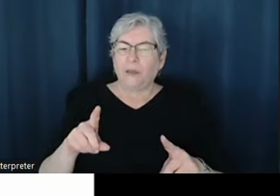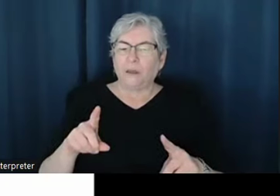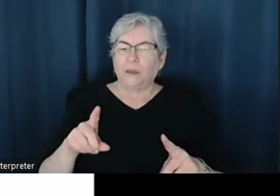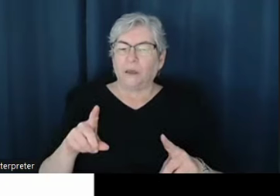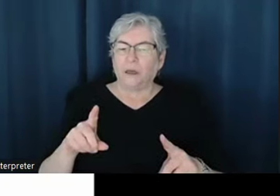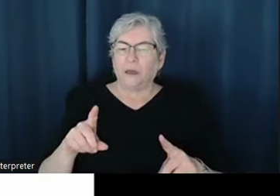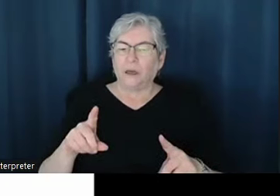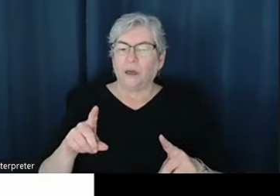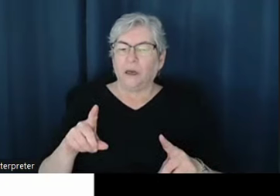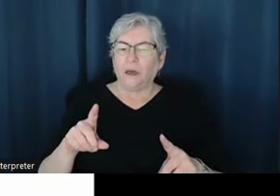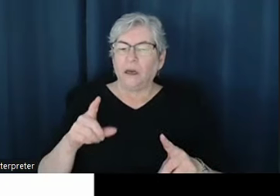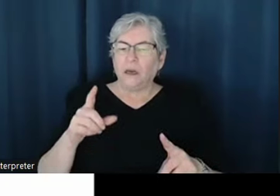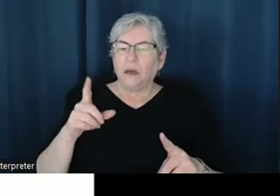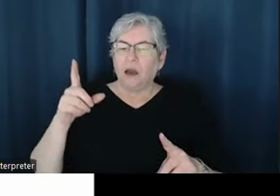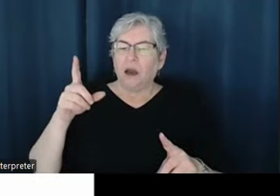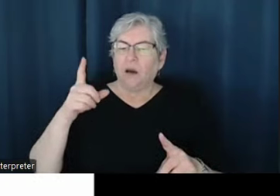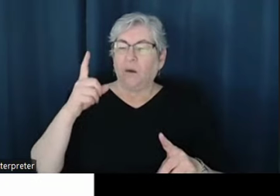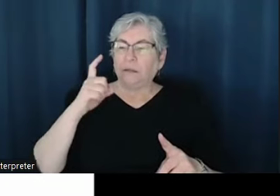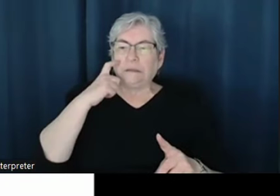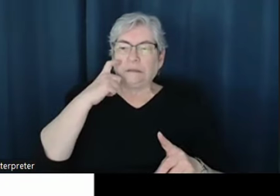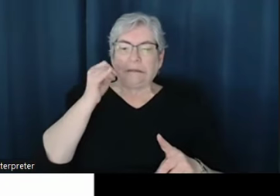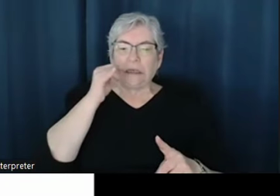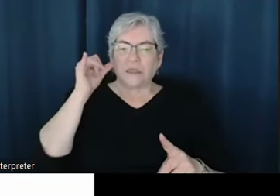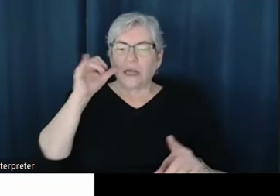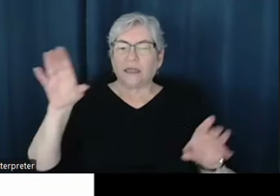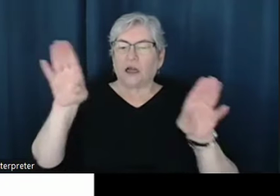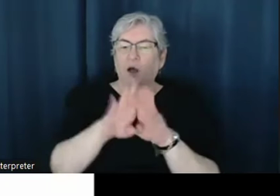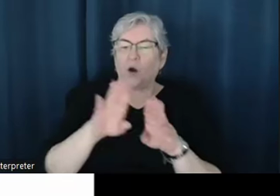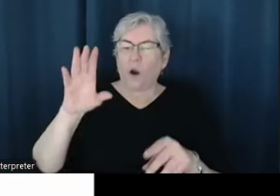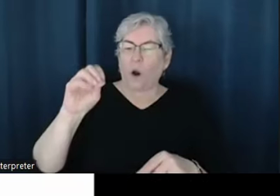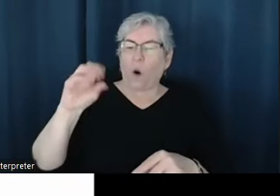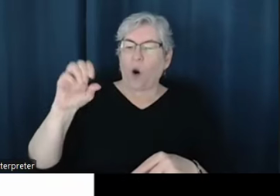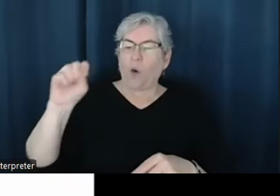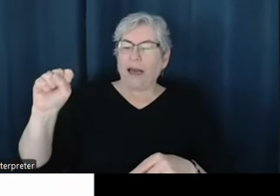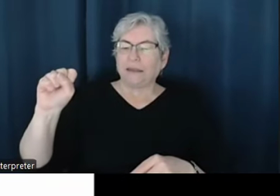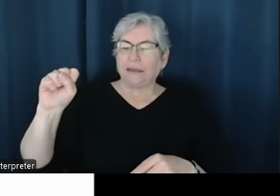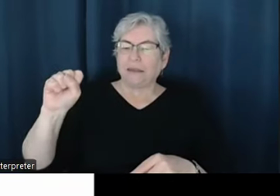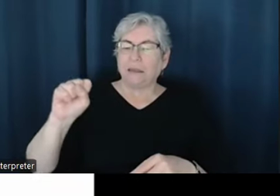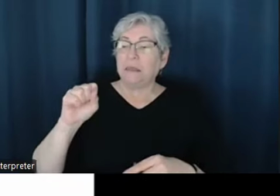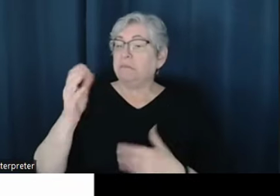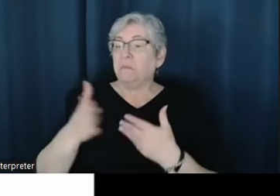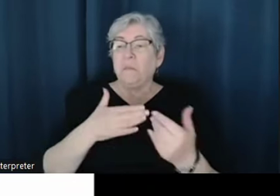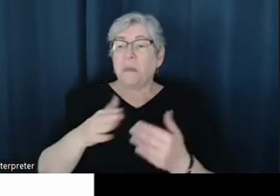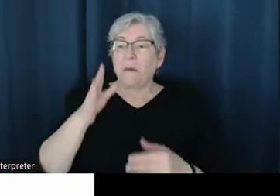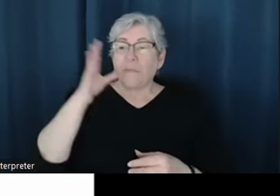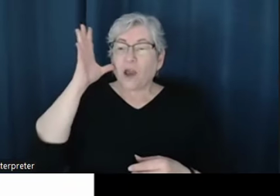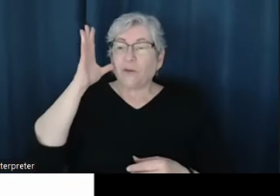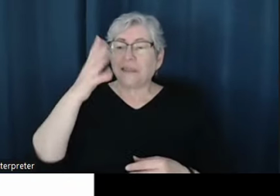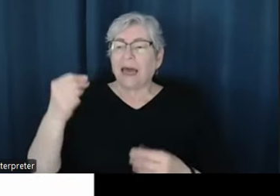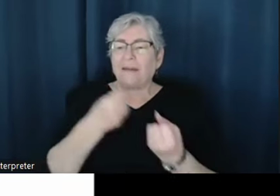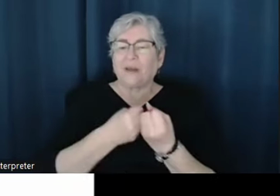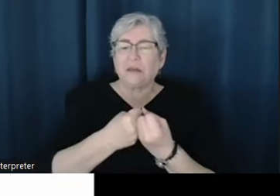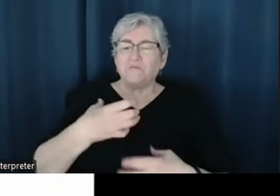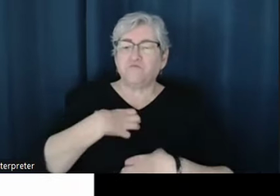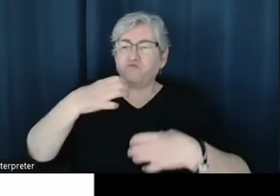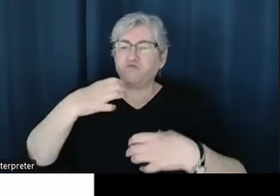despite parents, advocates, and the Rehab Council speaking out against it. My first thought when they announced